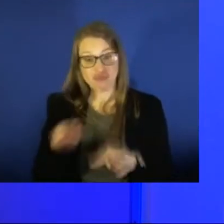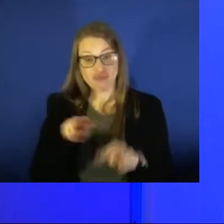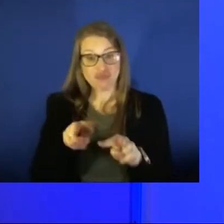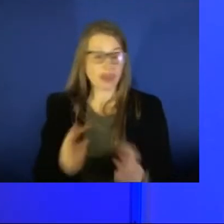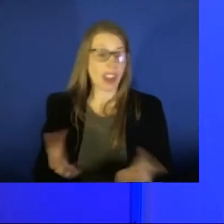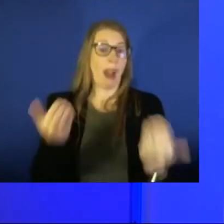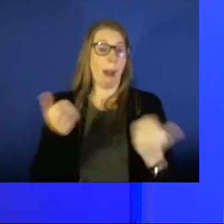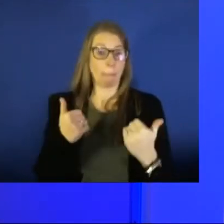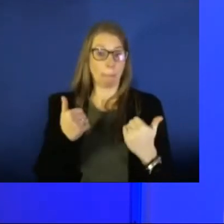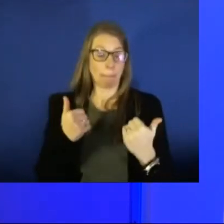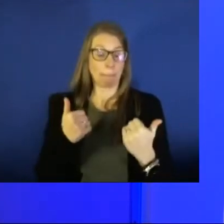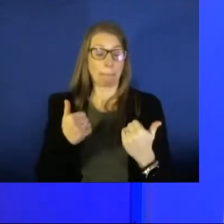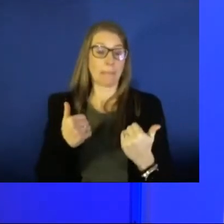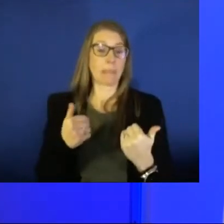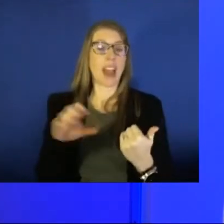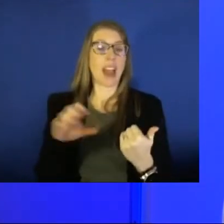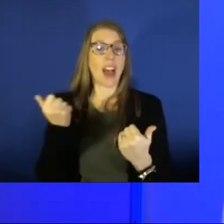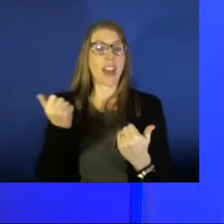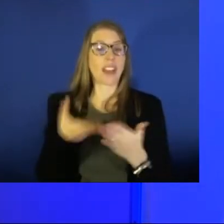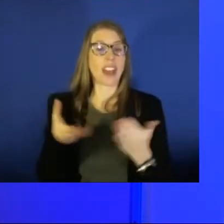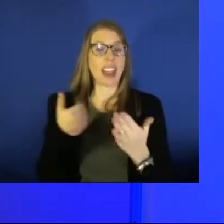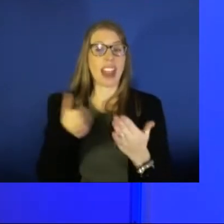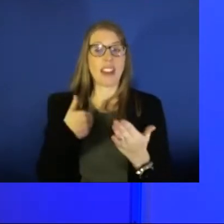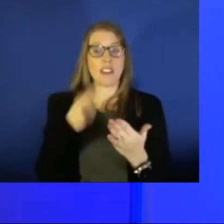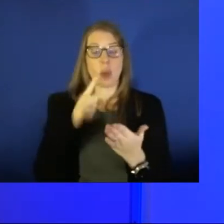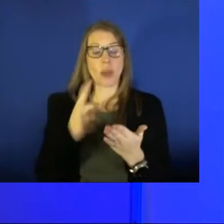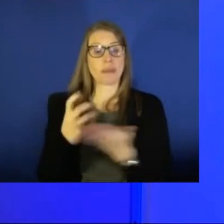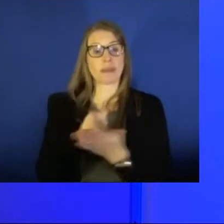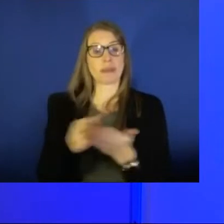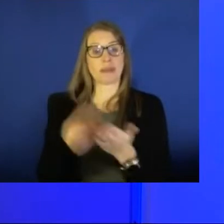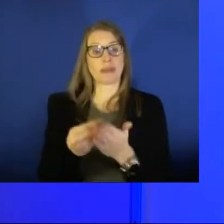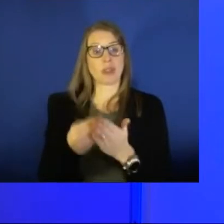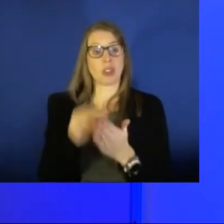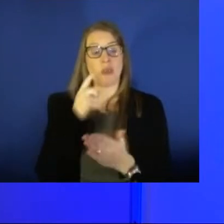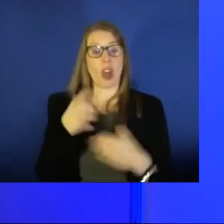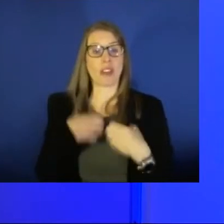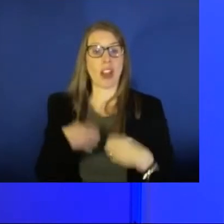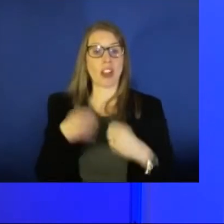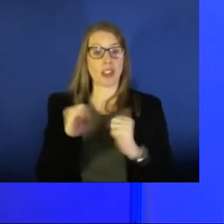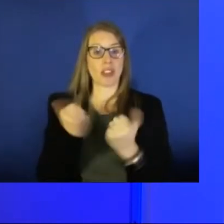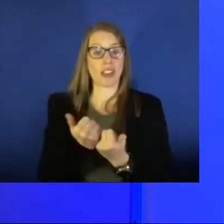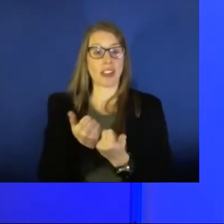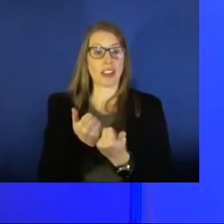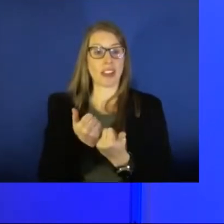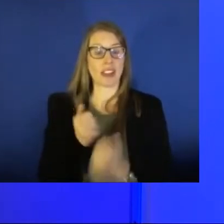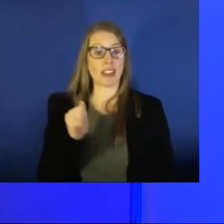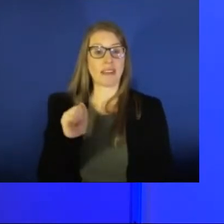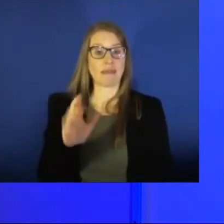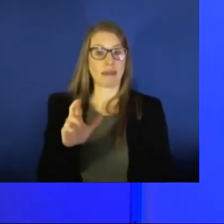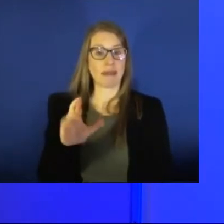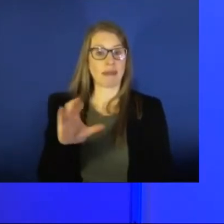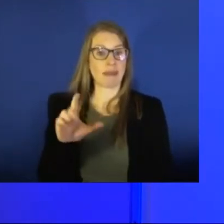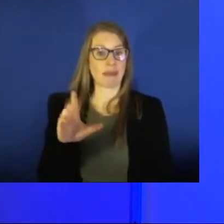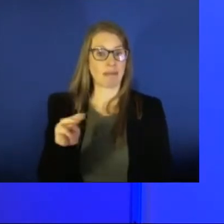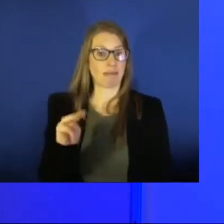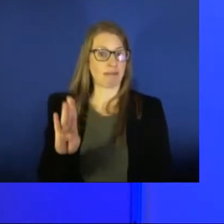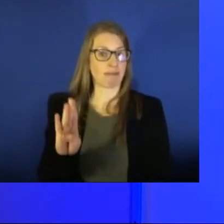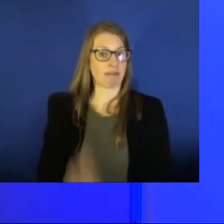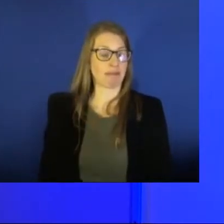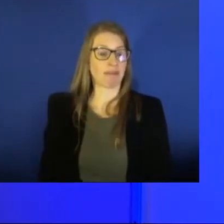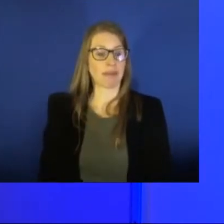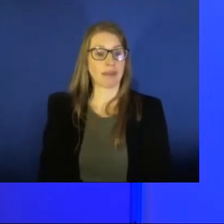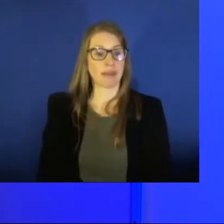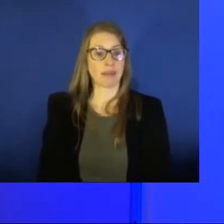The other thing we have for raising money for Lung Associations, the air climb. And this used to be down at